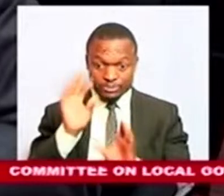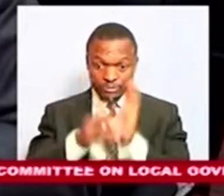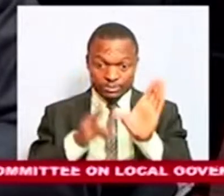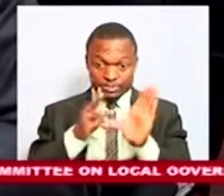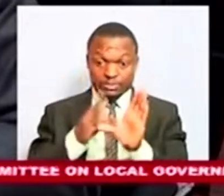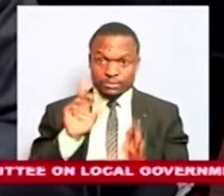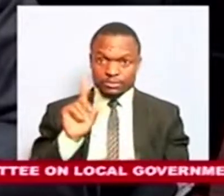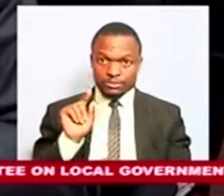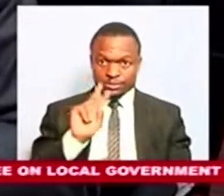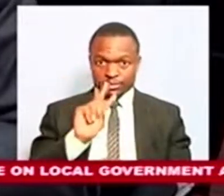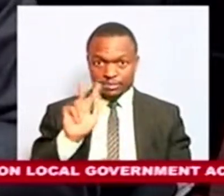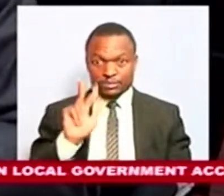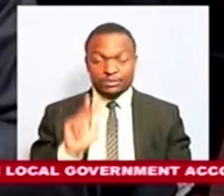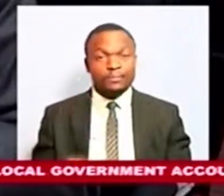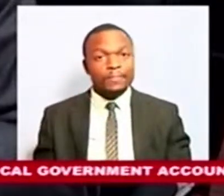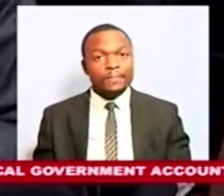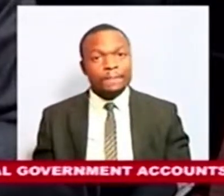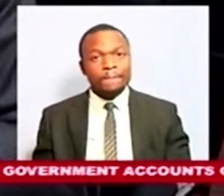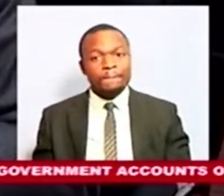2023.